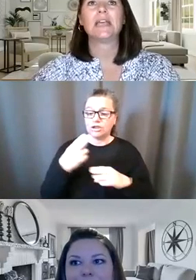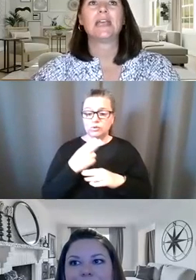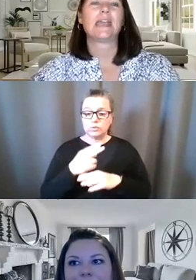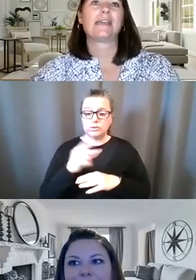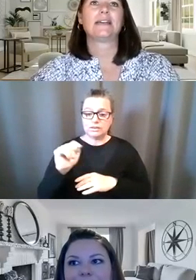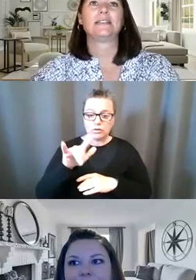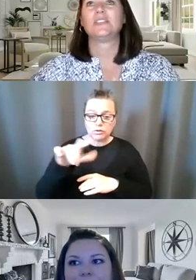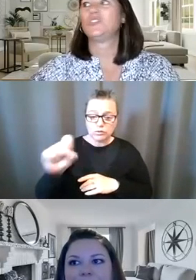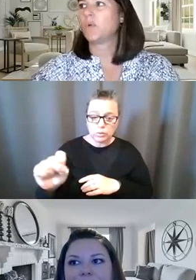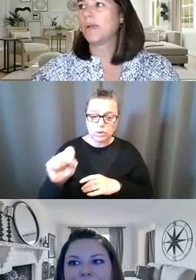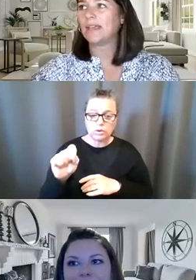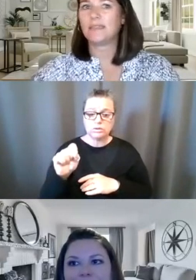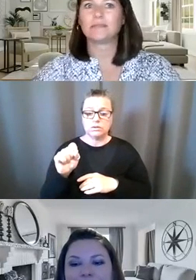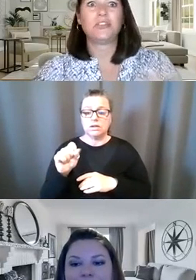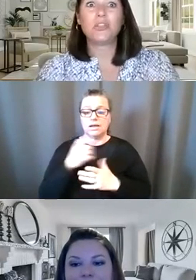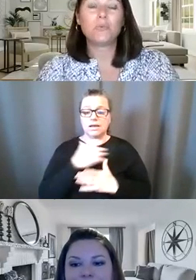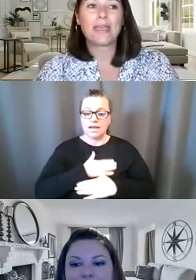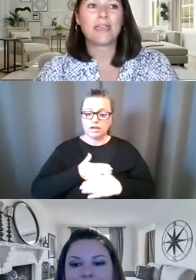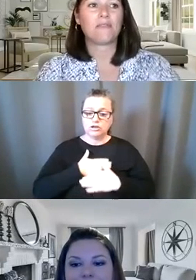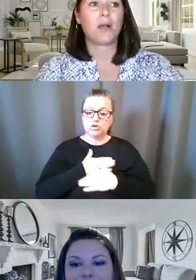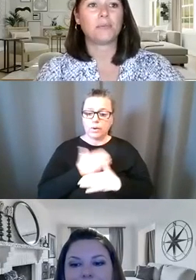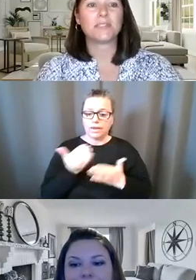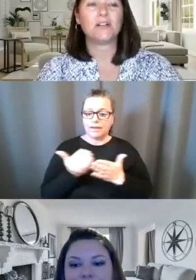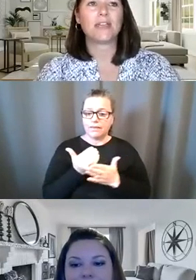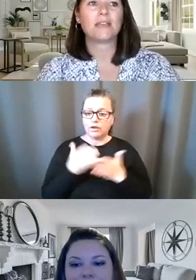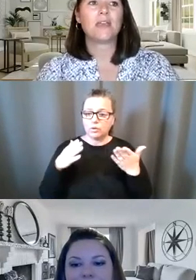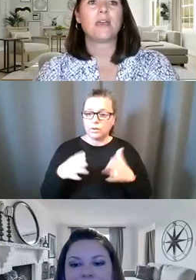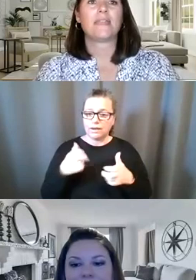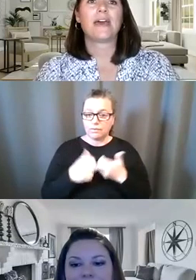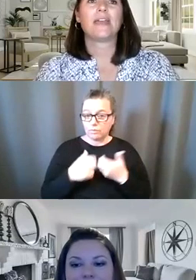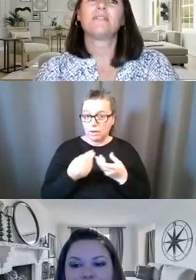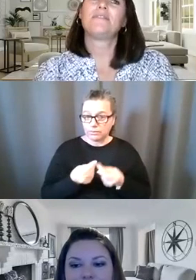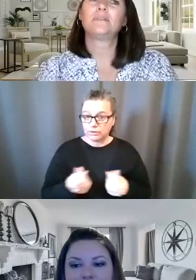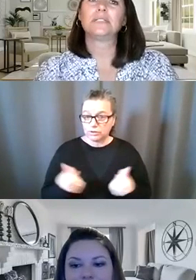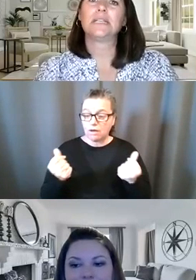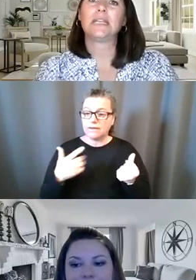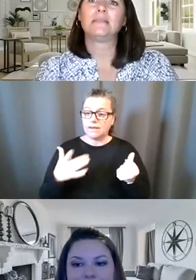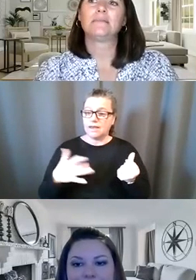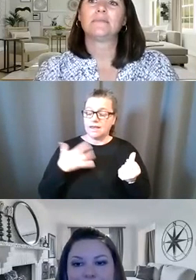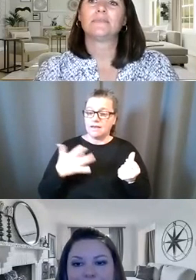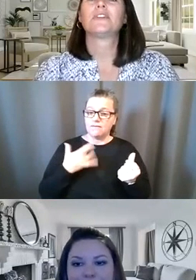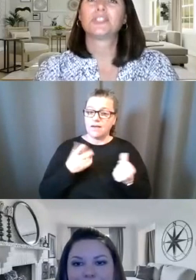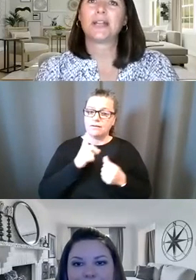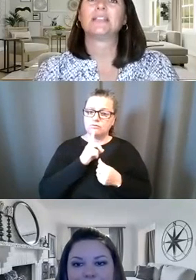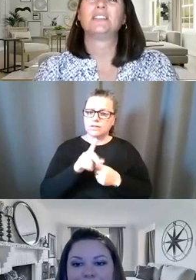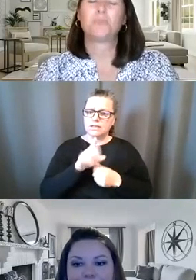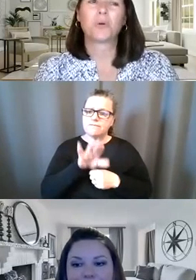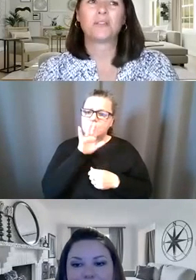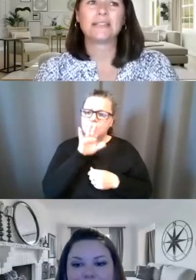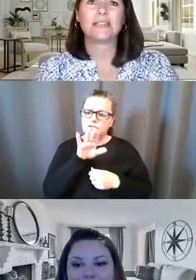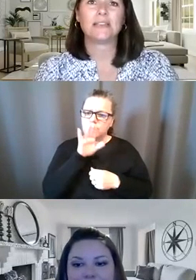tools and enjoying this new way of problem solving that it felt really frustrating